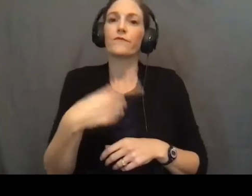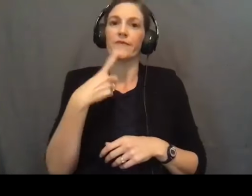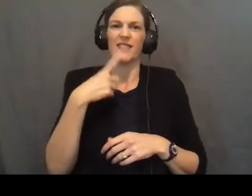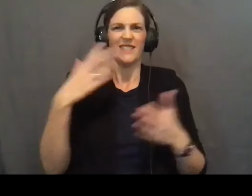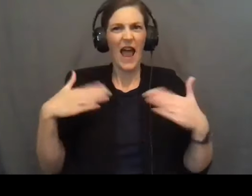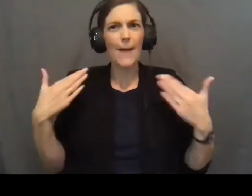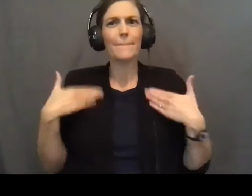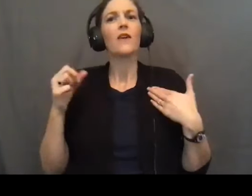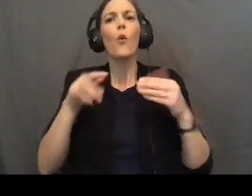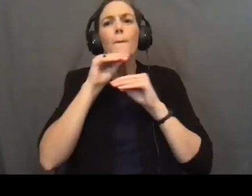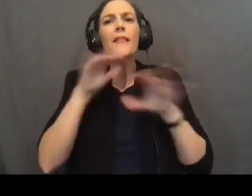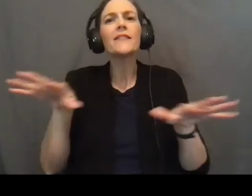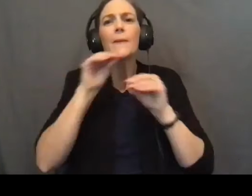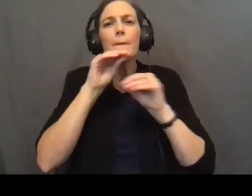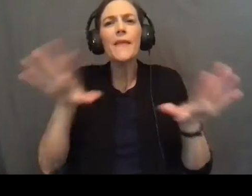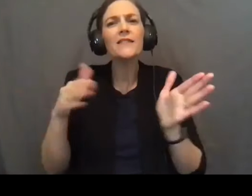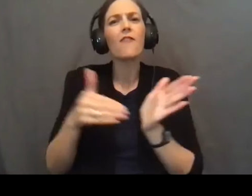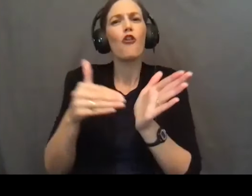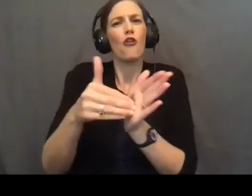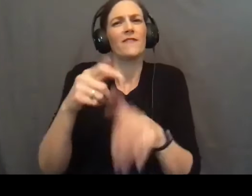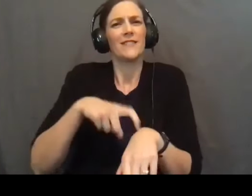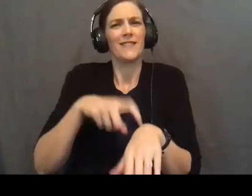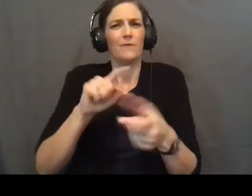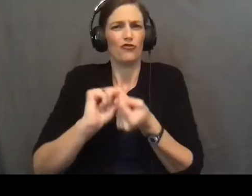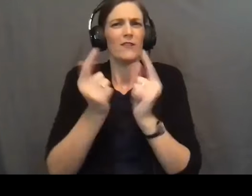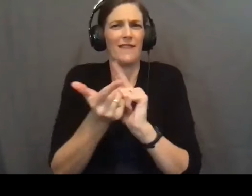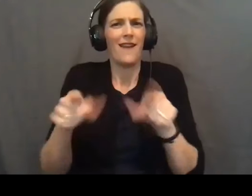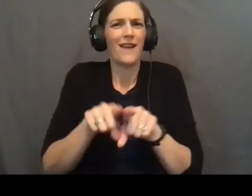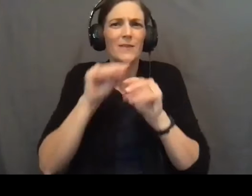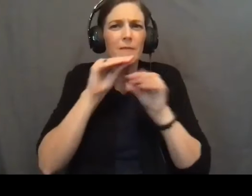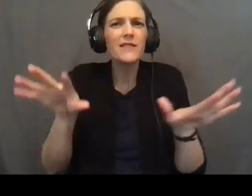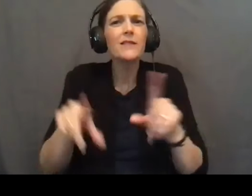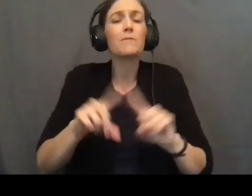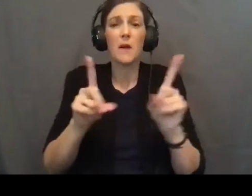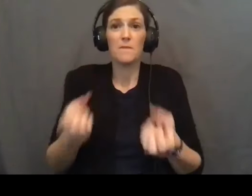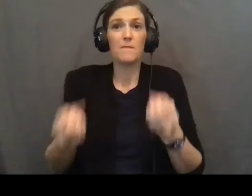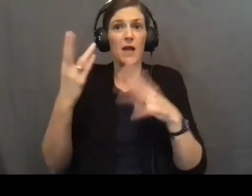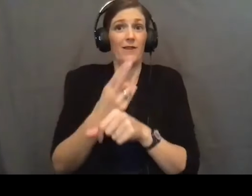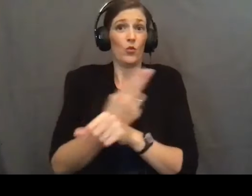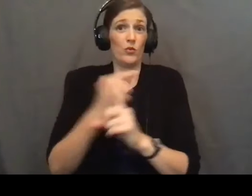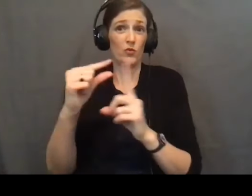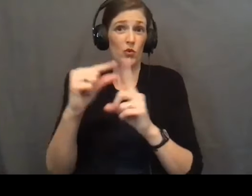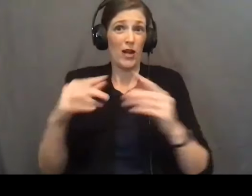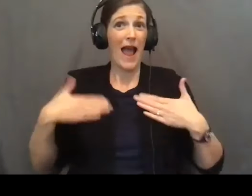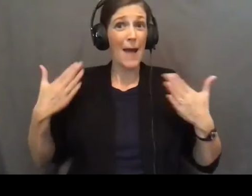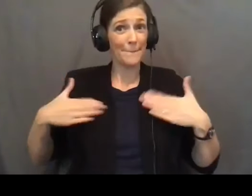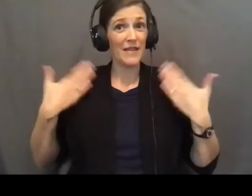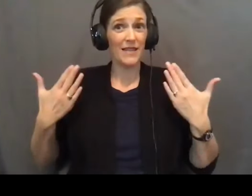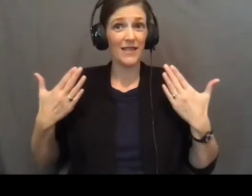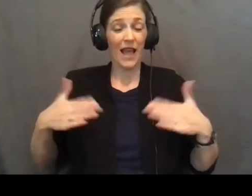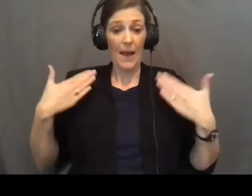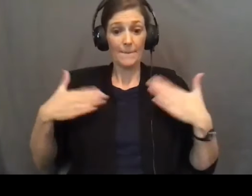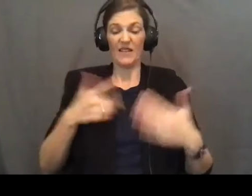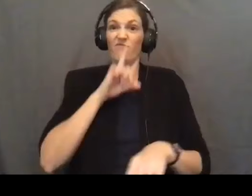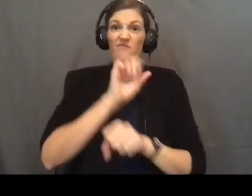happy or blessed. Blessed is oftentimes how it's translated. Many translations use the word happy. And happy is actually